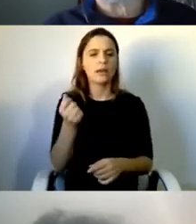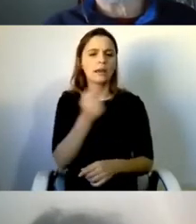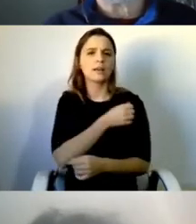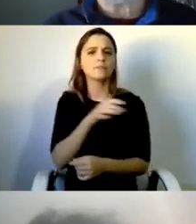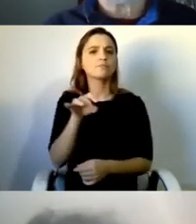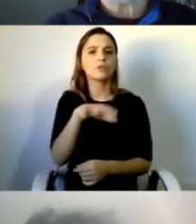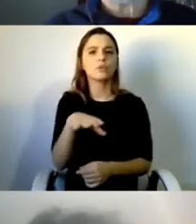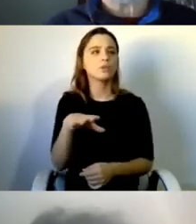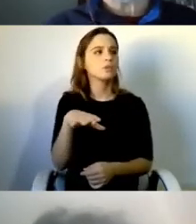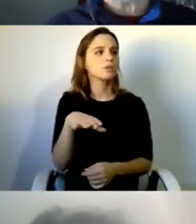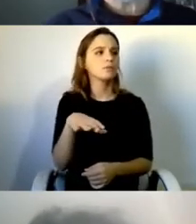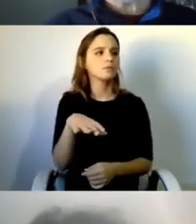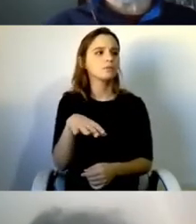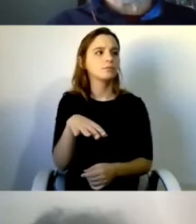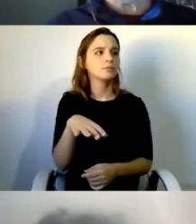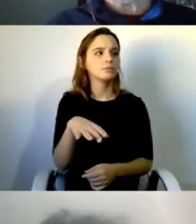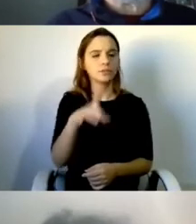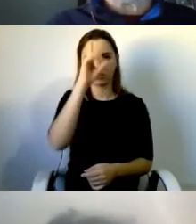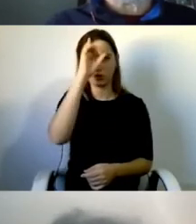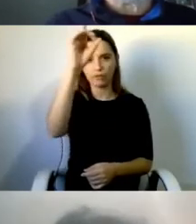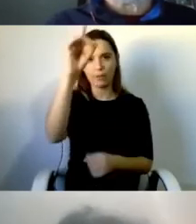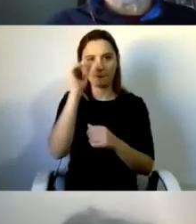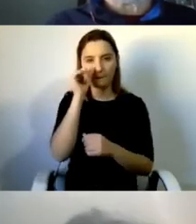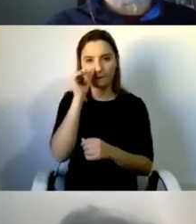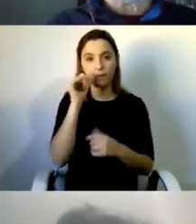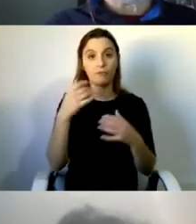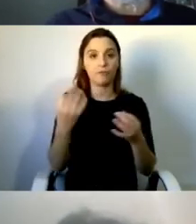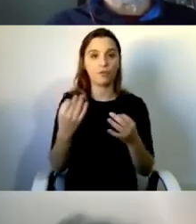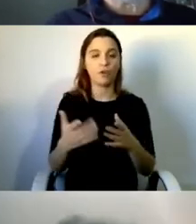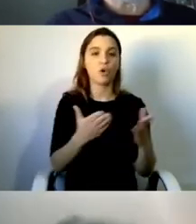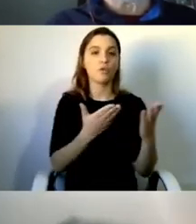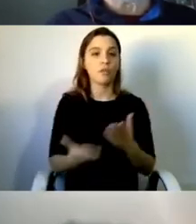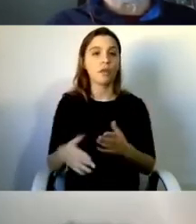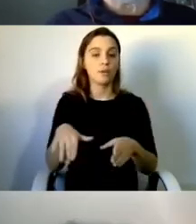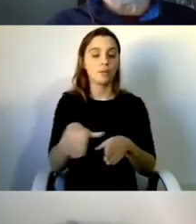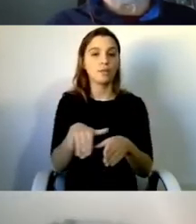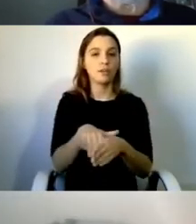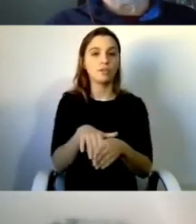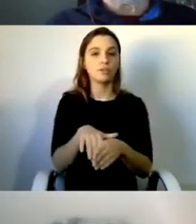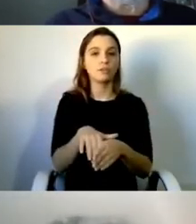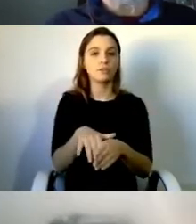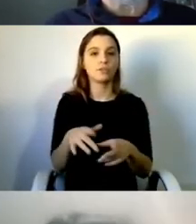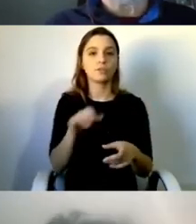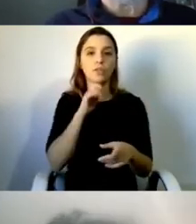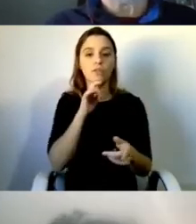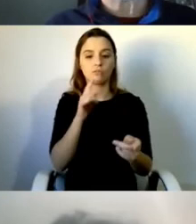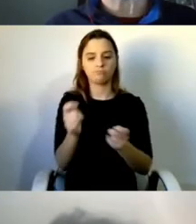who were invited to participate and monitor the developments in their life.